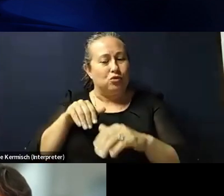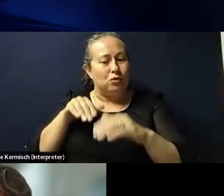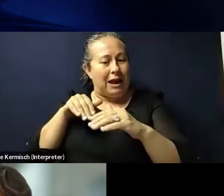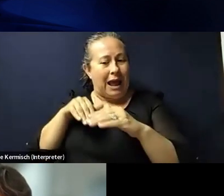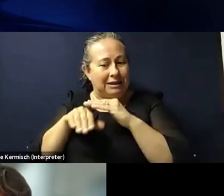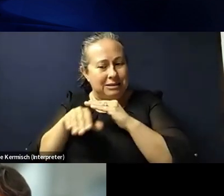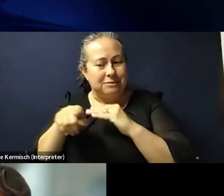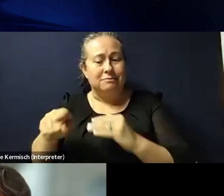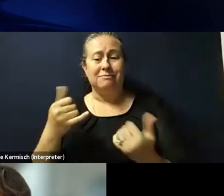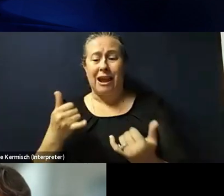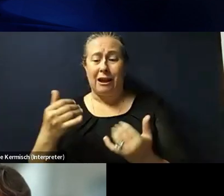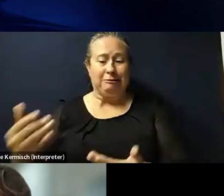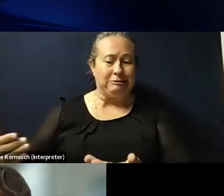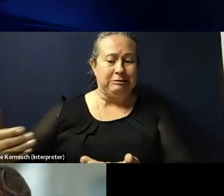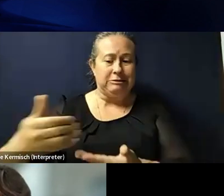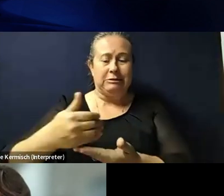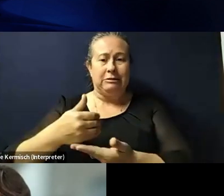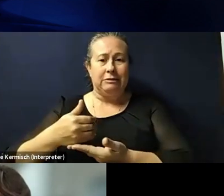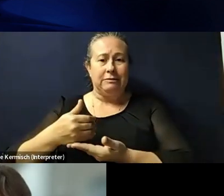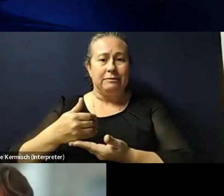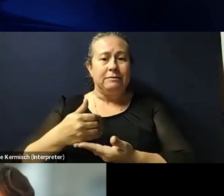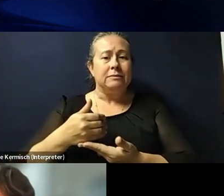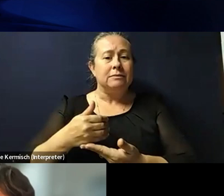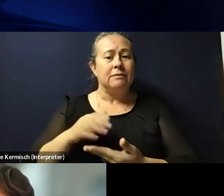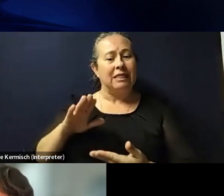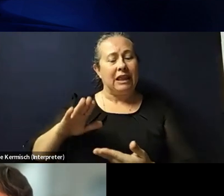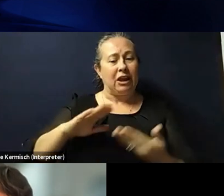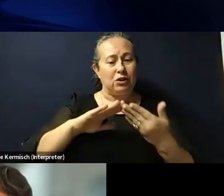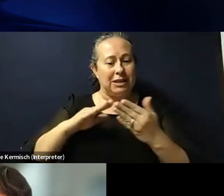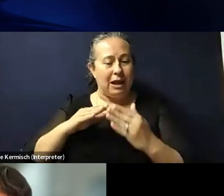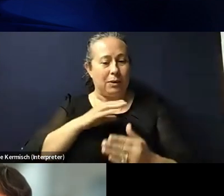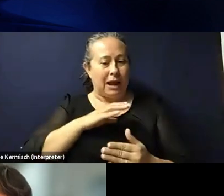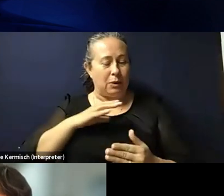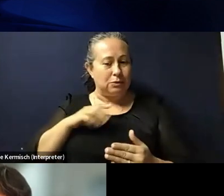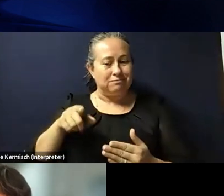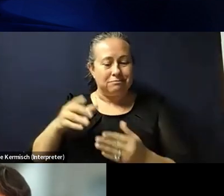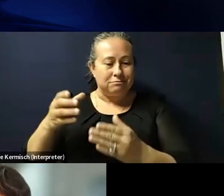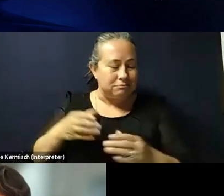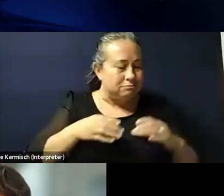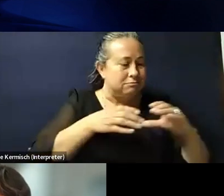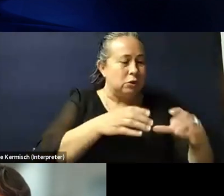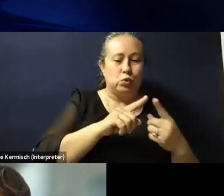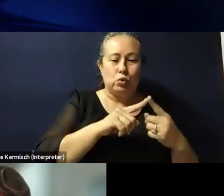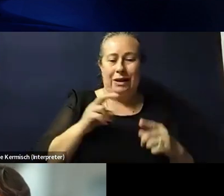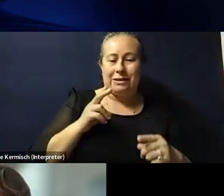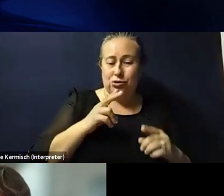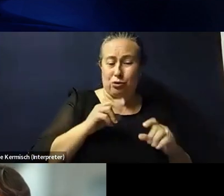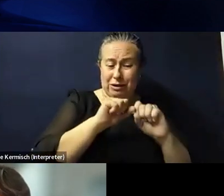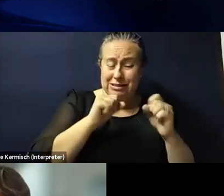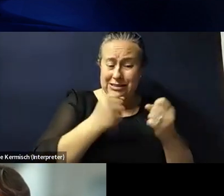the Kent Council, maintained at a historical society, so I'm planning to go back.